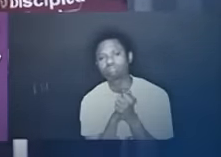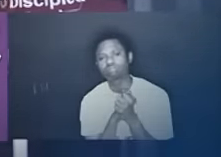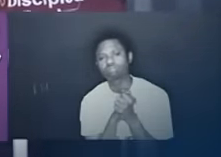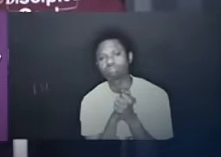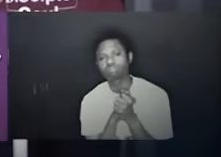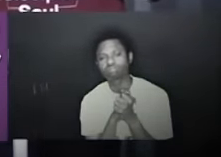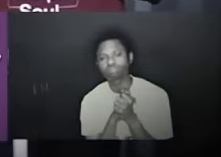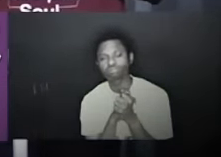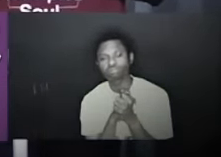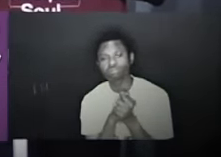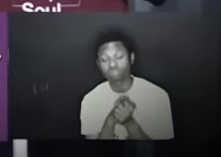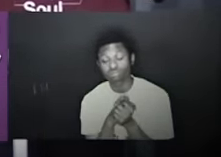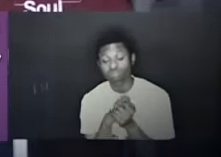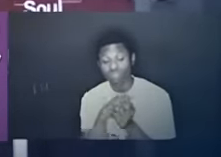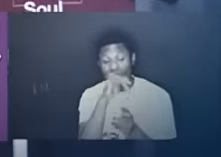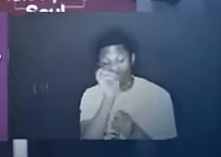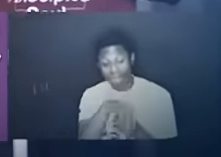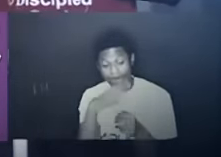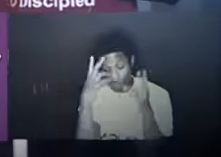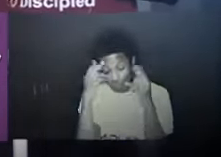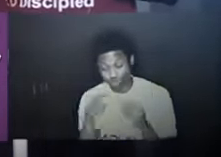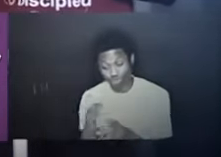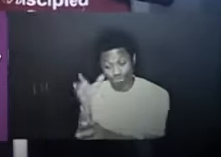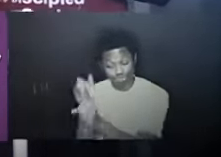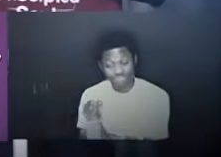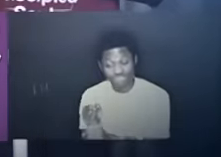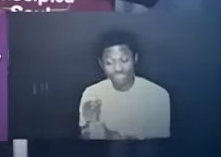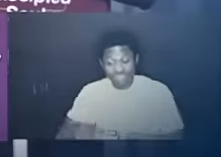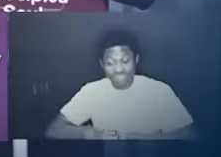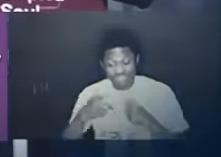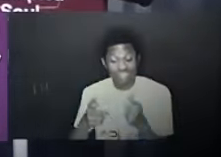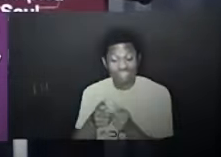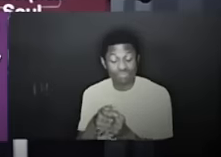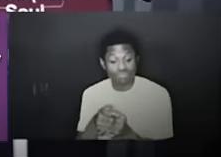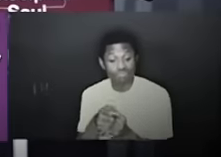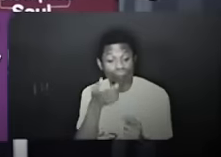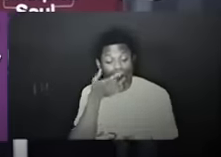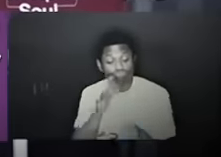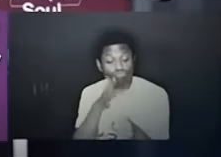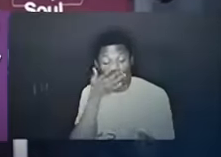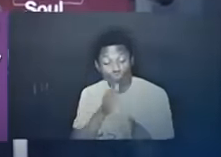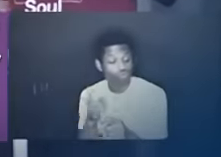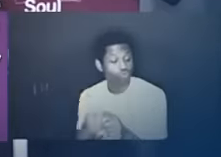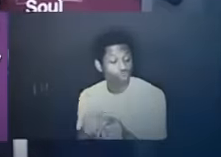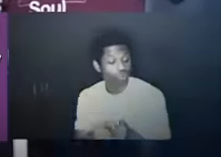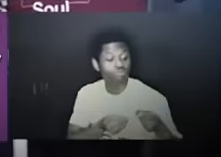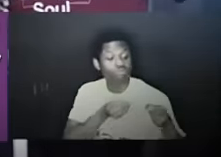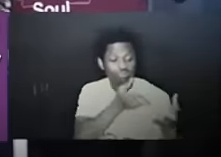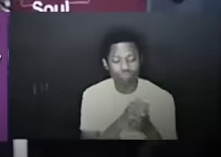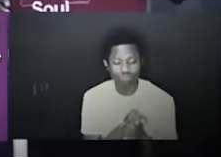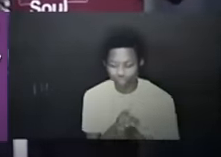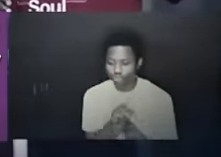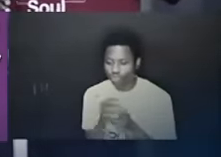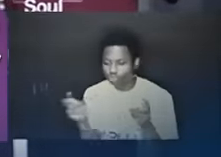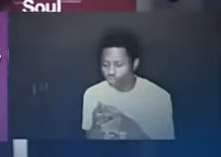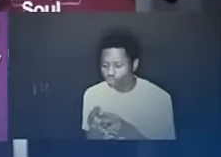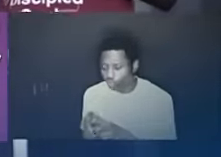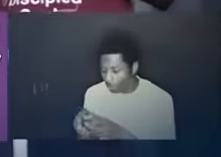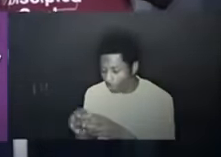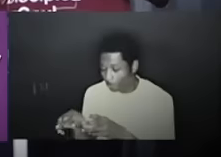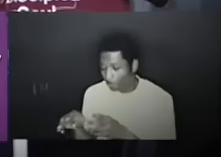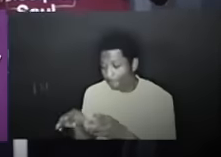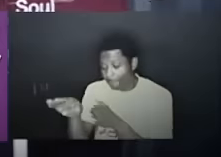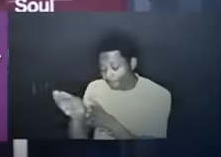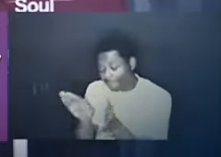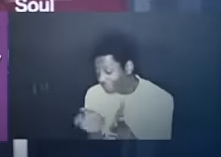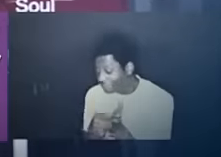oje enkwansem no edibre yen no. So the King James is saying that Moses was with the church in the wilderness. Di chosem